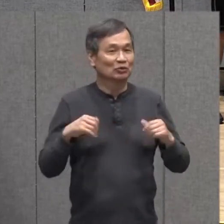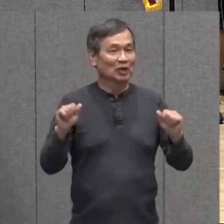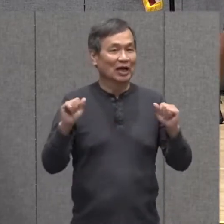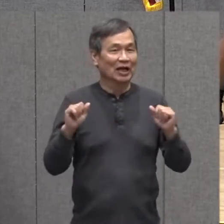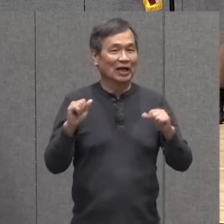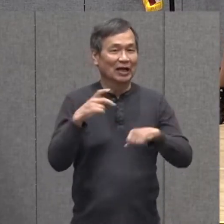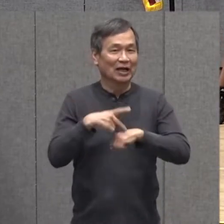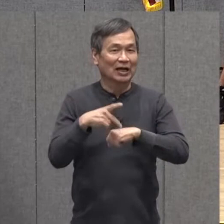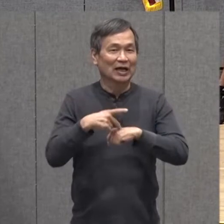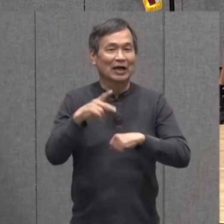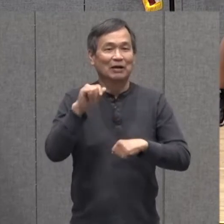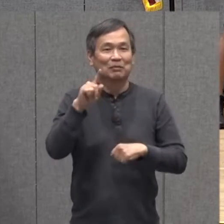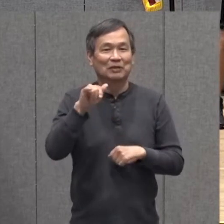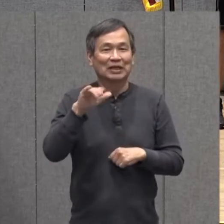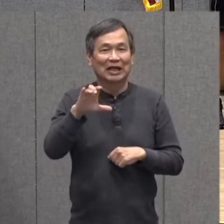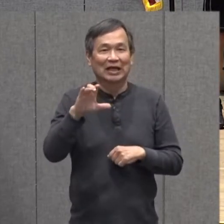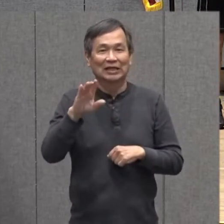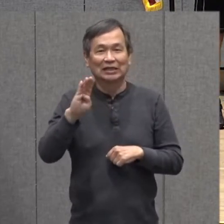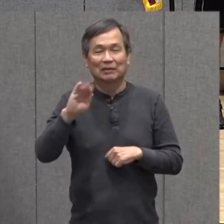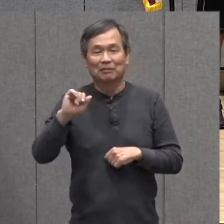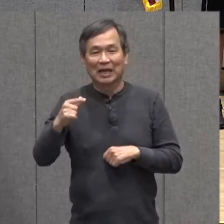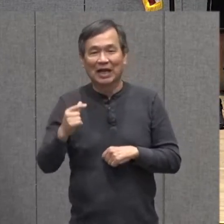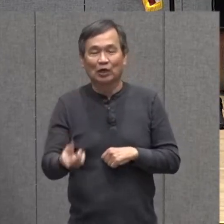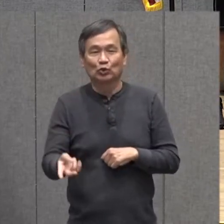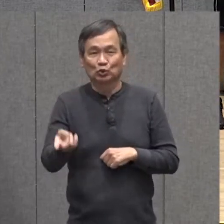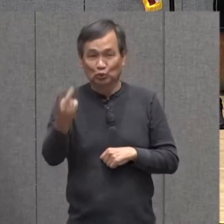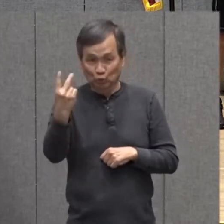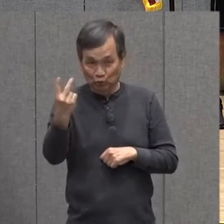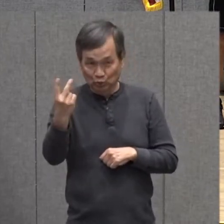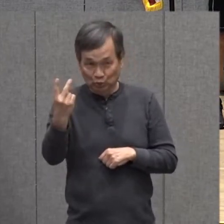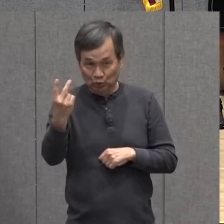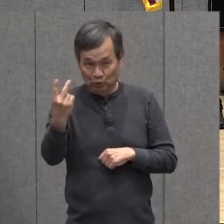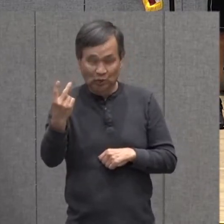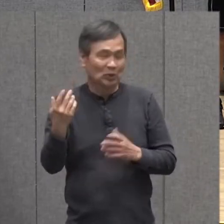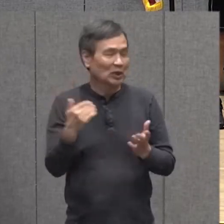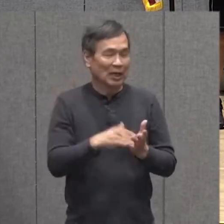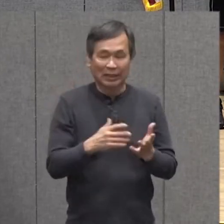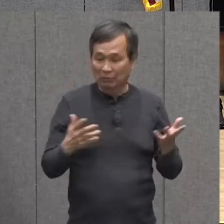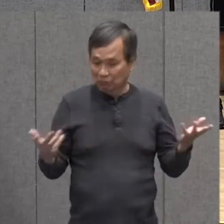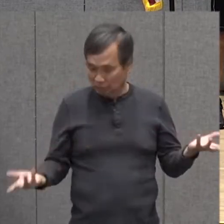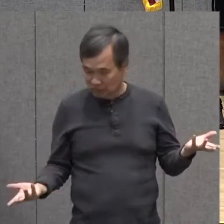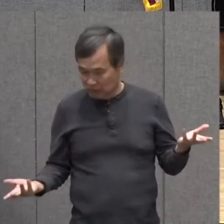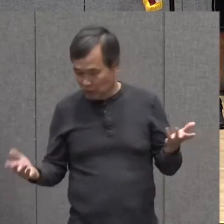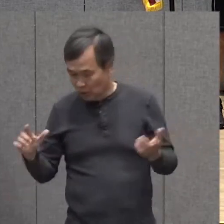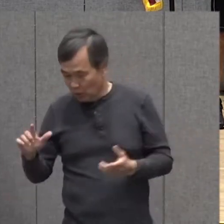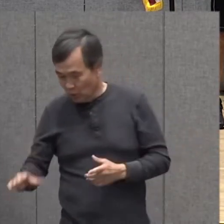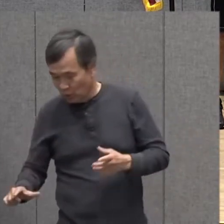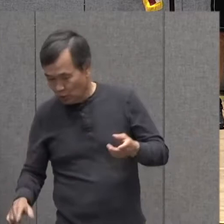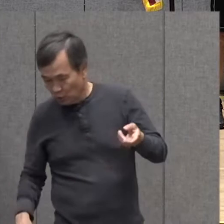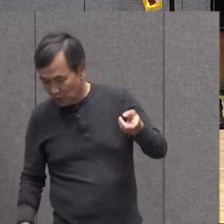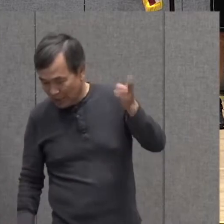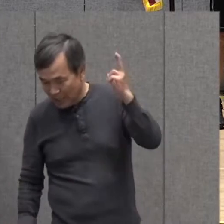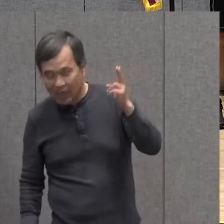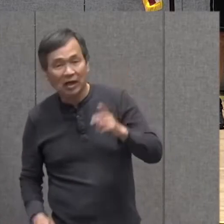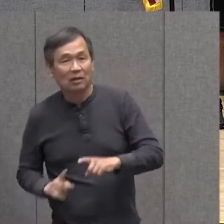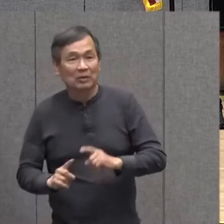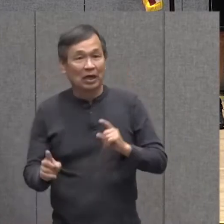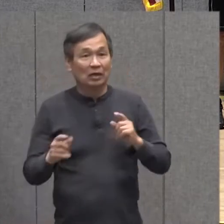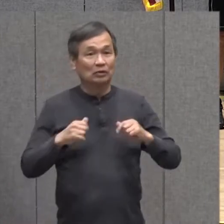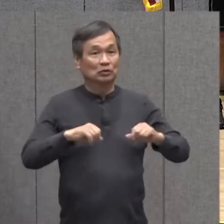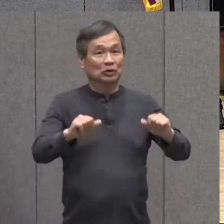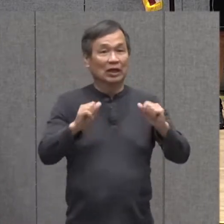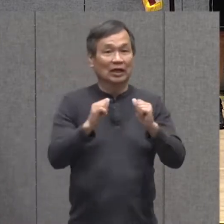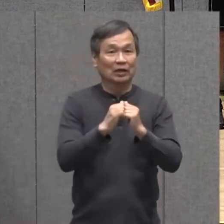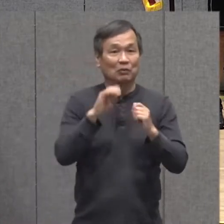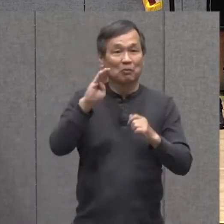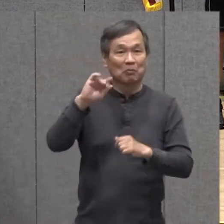Luego hicimos dos bolsas, Using that same motion of starting low and ending high, but this time with two bags. ese mismo movimiento